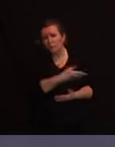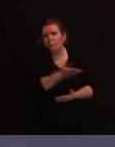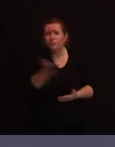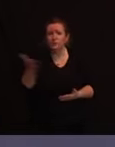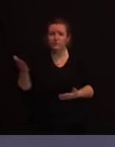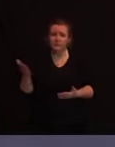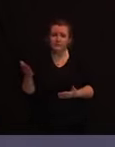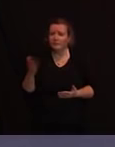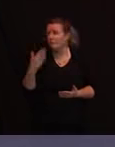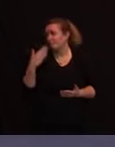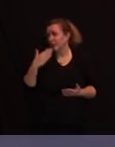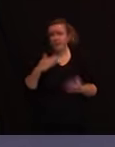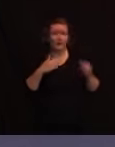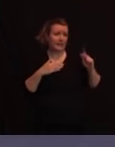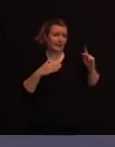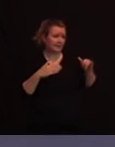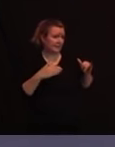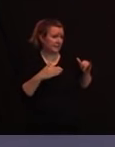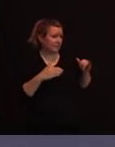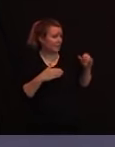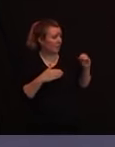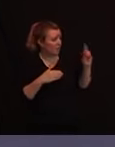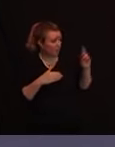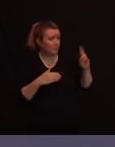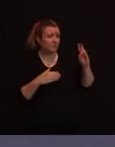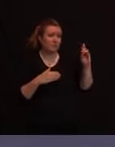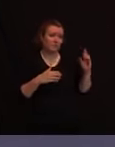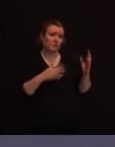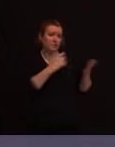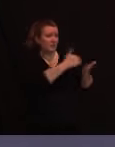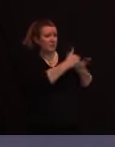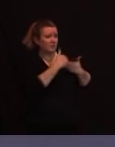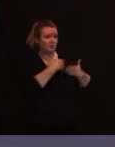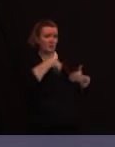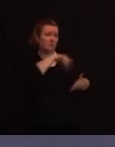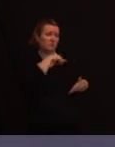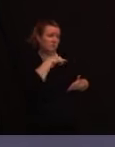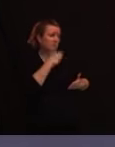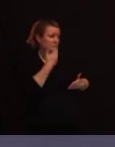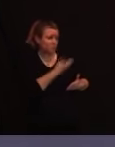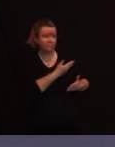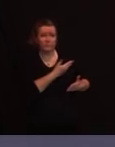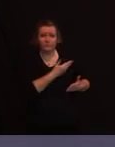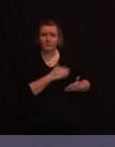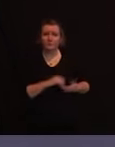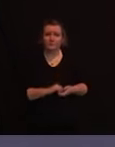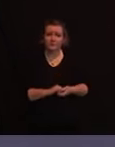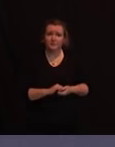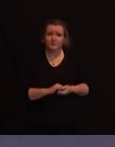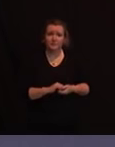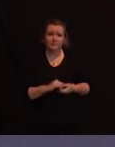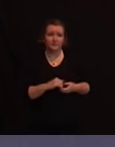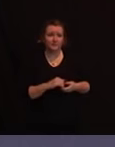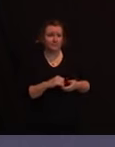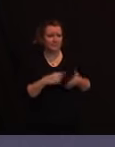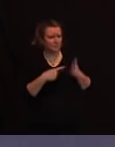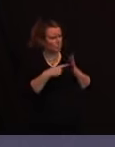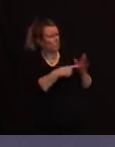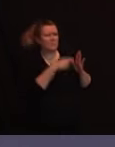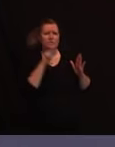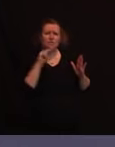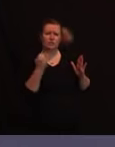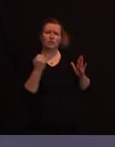the aisle who represent us so fiercely and so well in Washington. And we're going to need, as you rightfully point out,